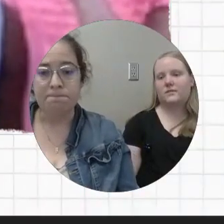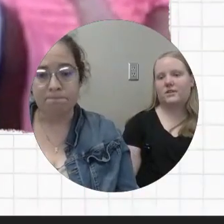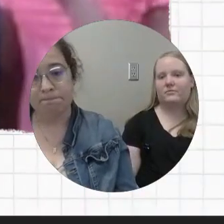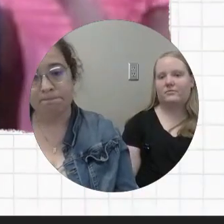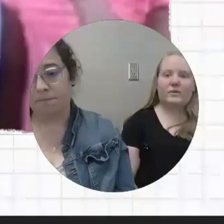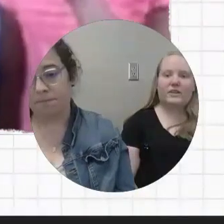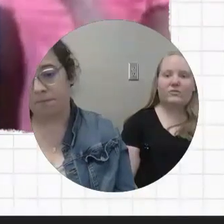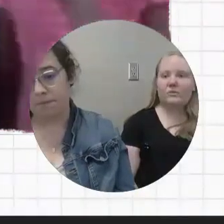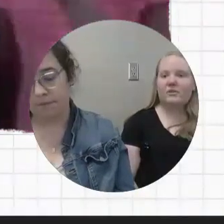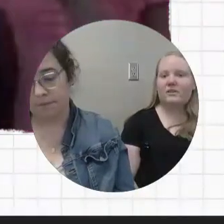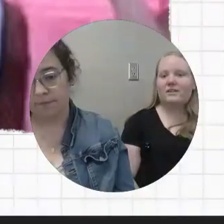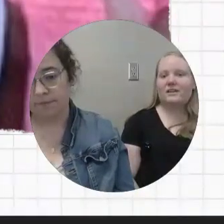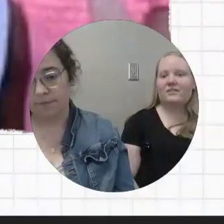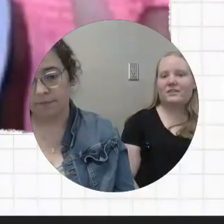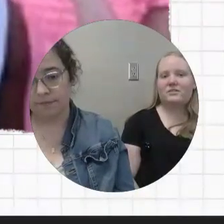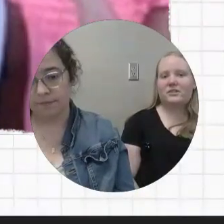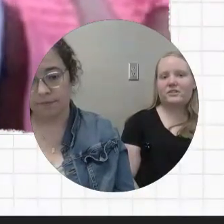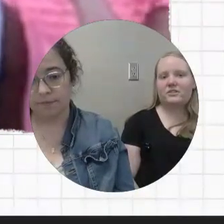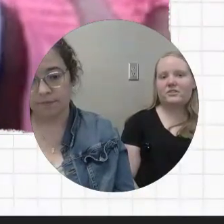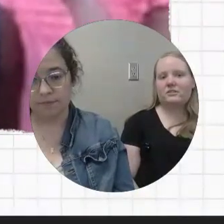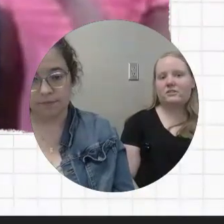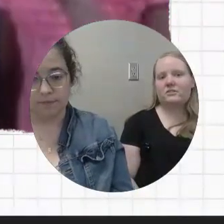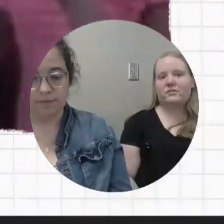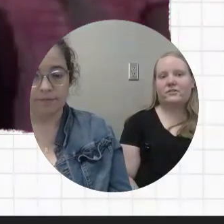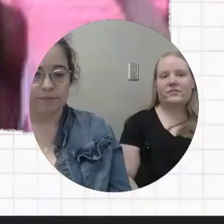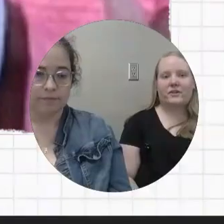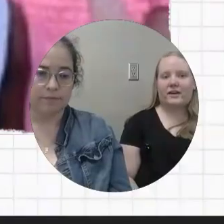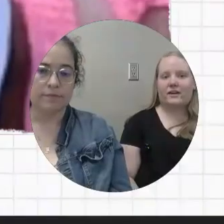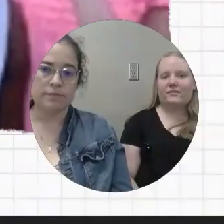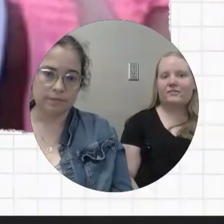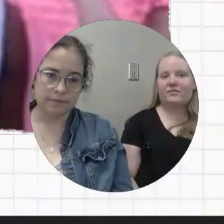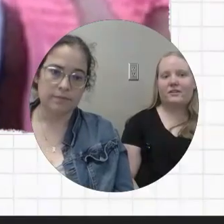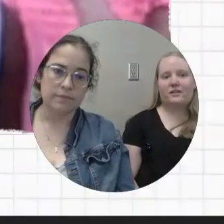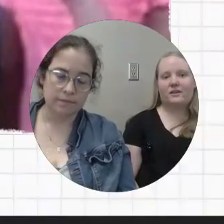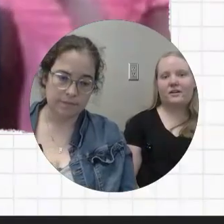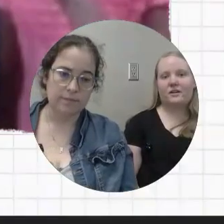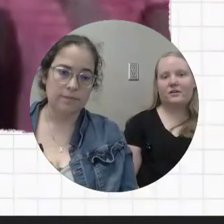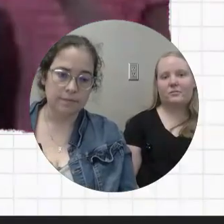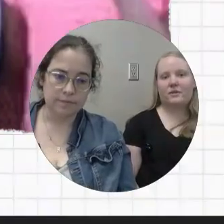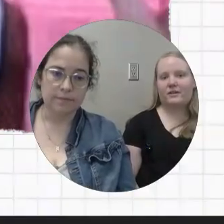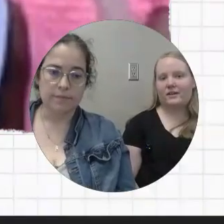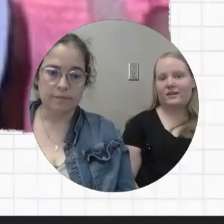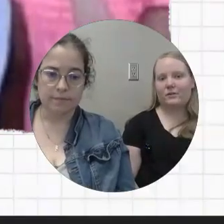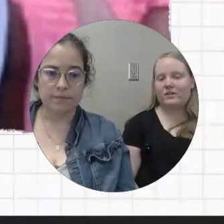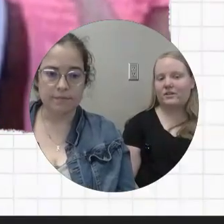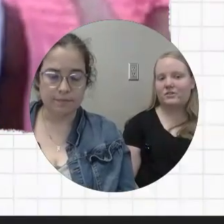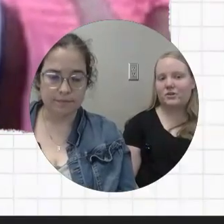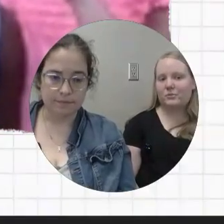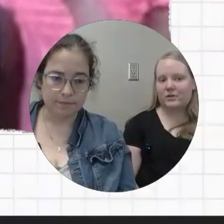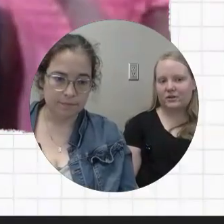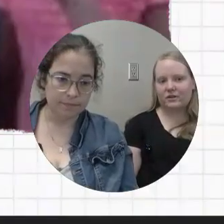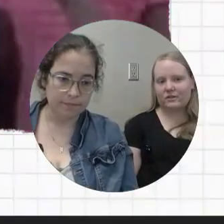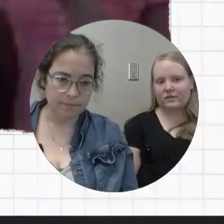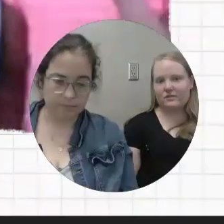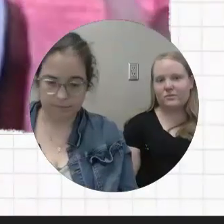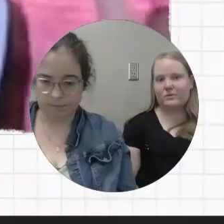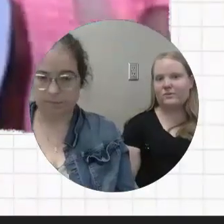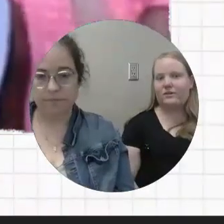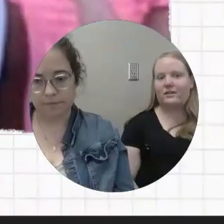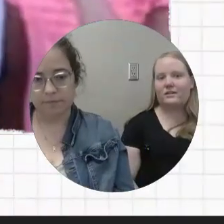so that's the same thing with our deaf kids. Yeah. And then remember that deaf kids are your students too. If you